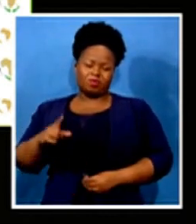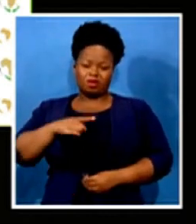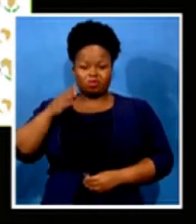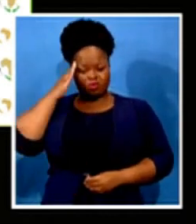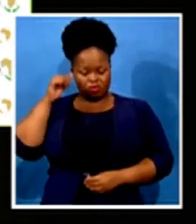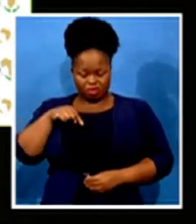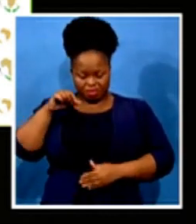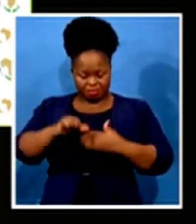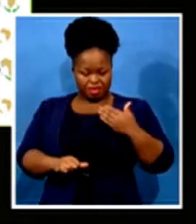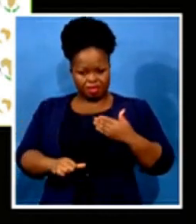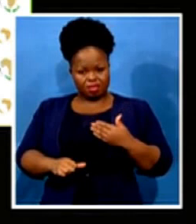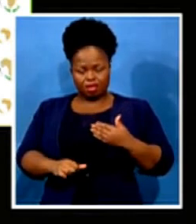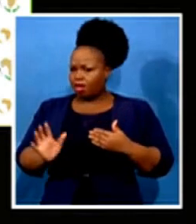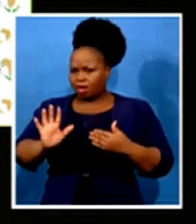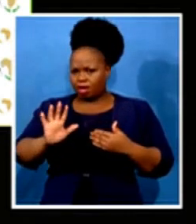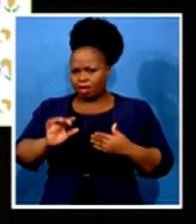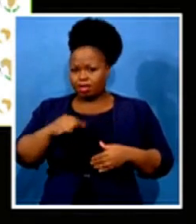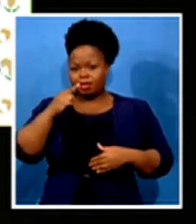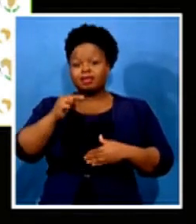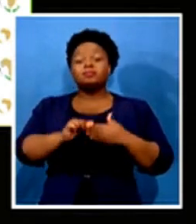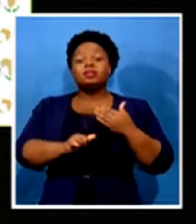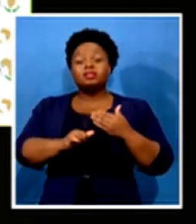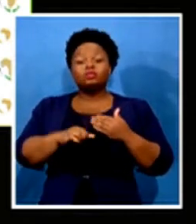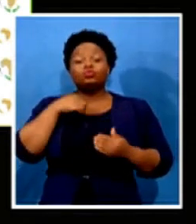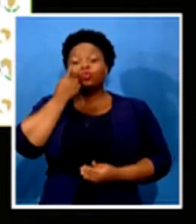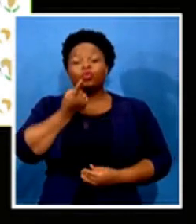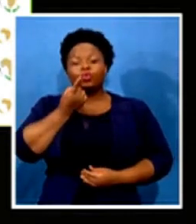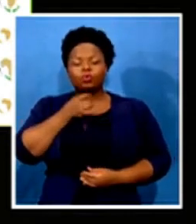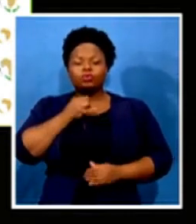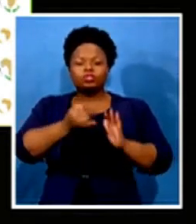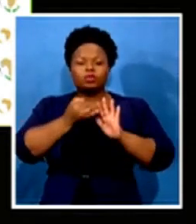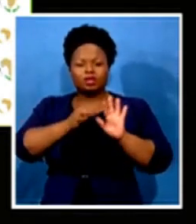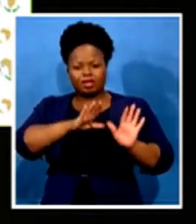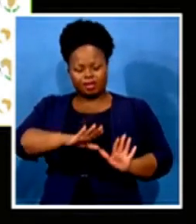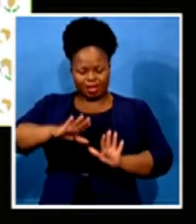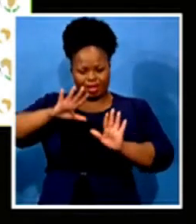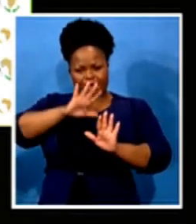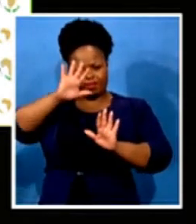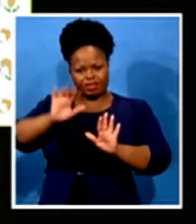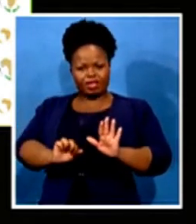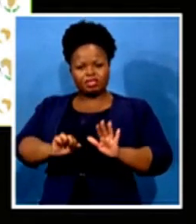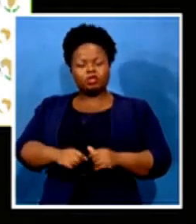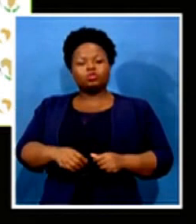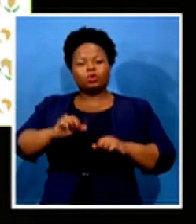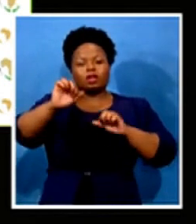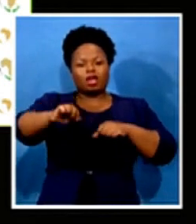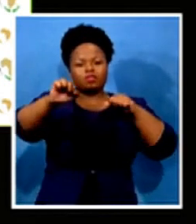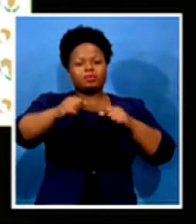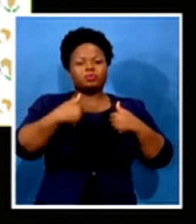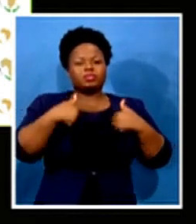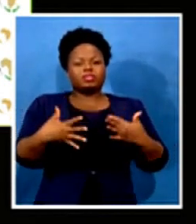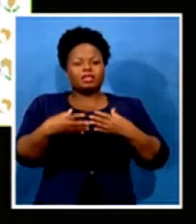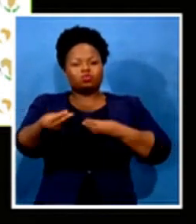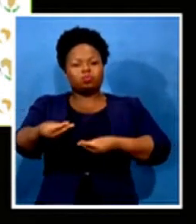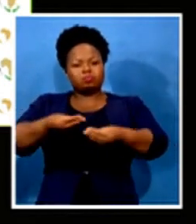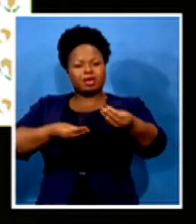month, January, which is tomorrow, the continent goes into a continental free trade agreement. And implementing that continental free trade agreement